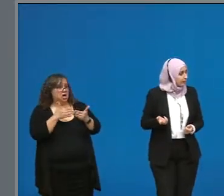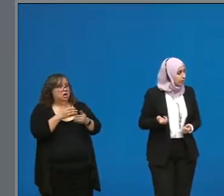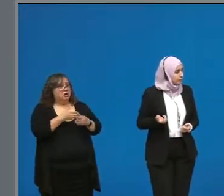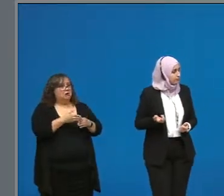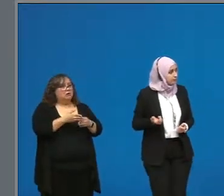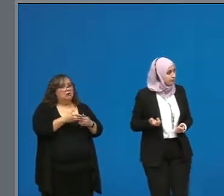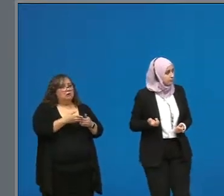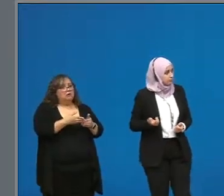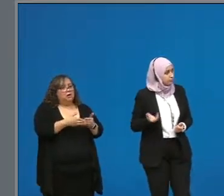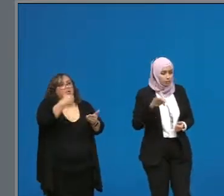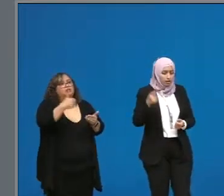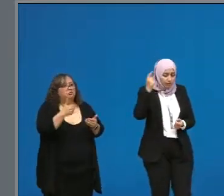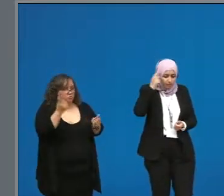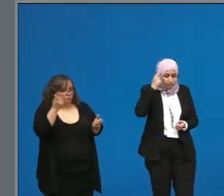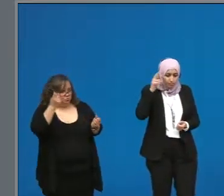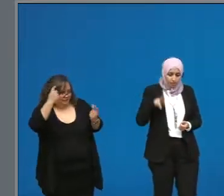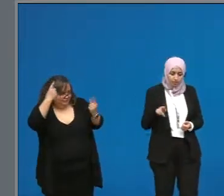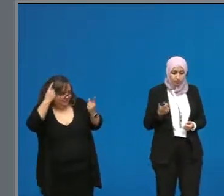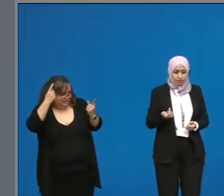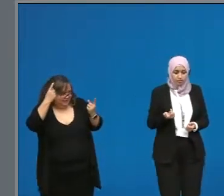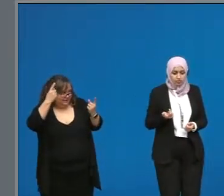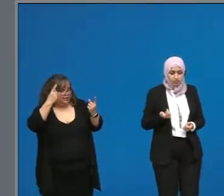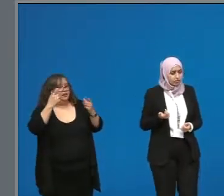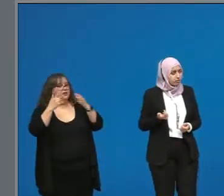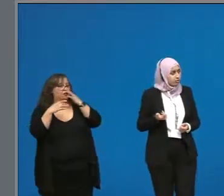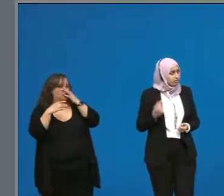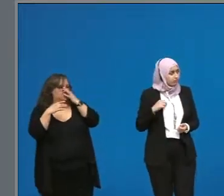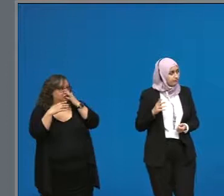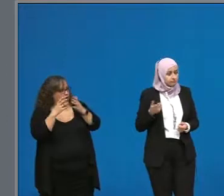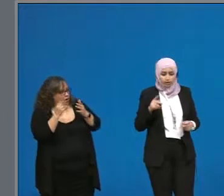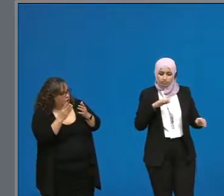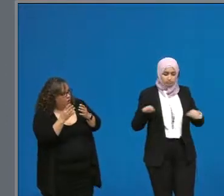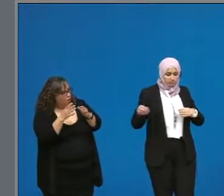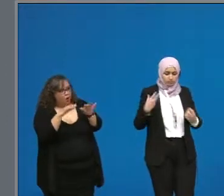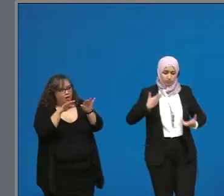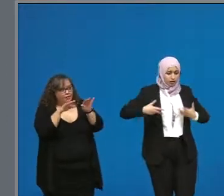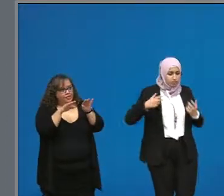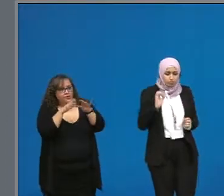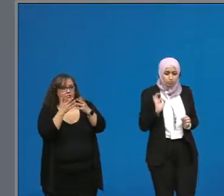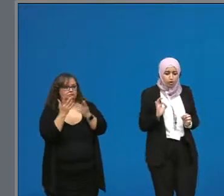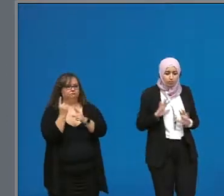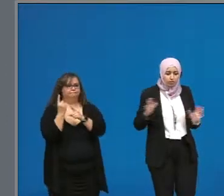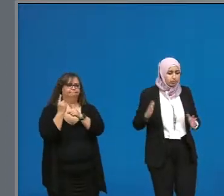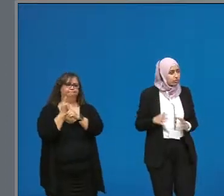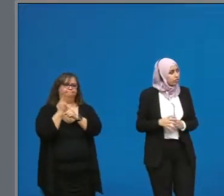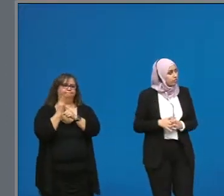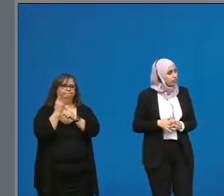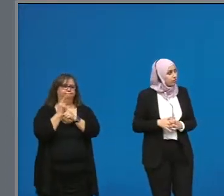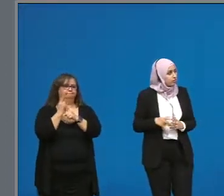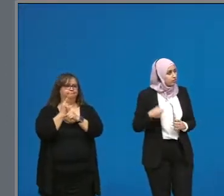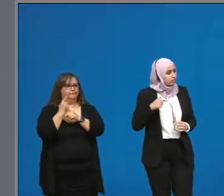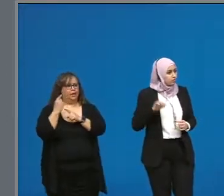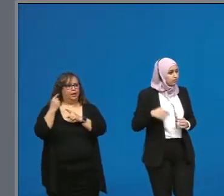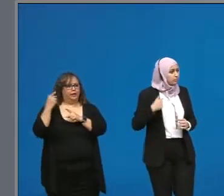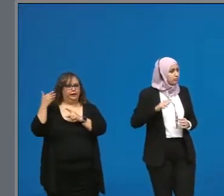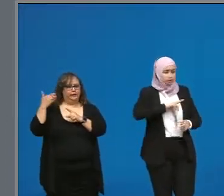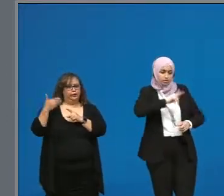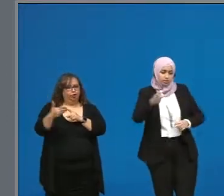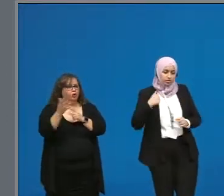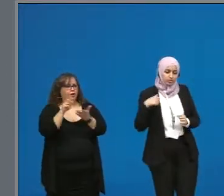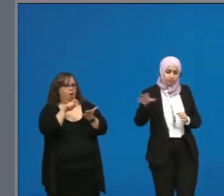So multiple ways to represent. Moving from our standard written notes, we can make an easy move to digital